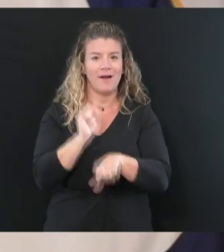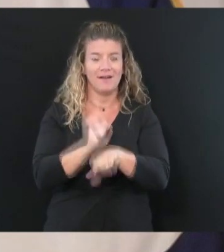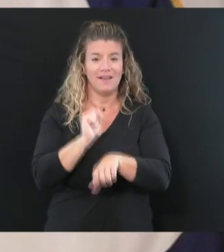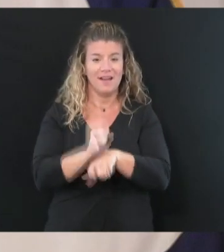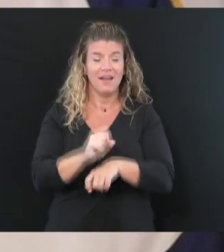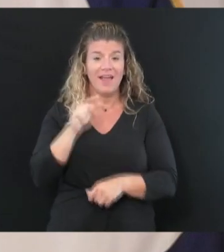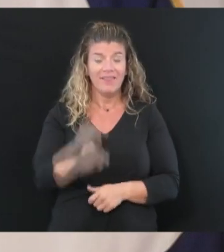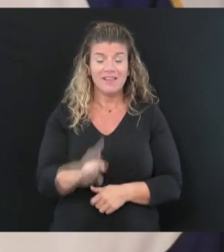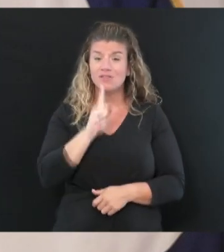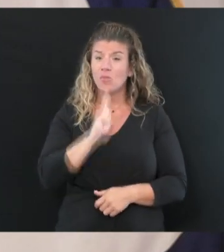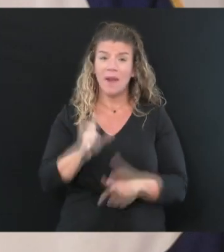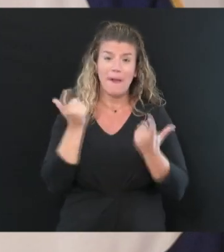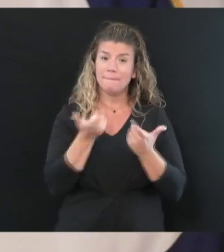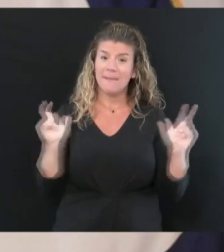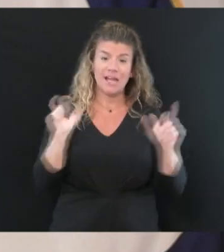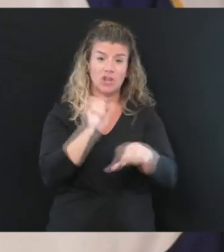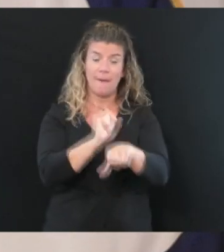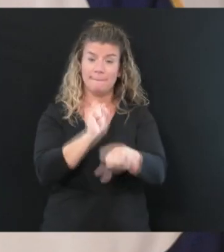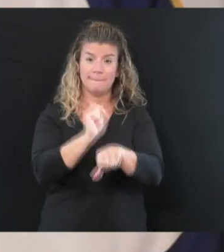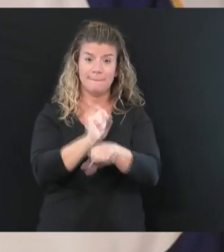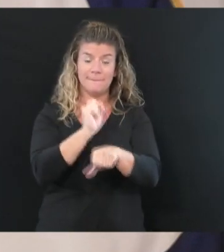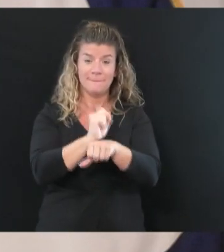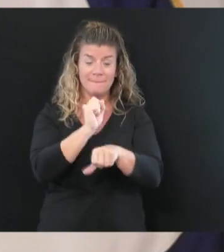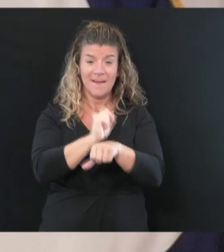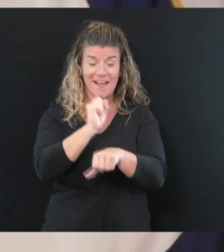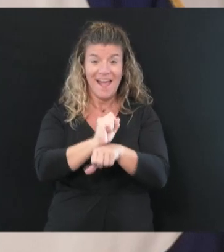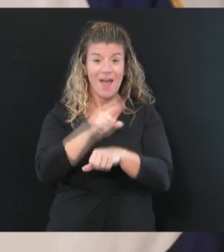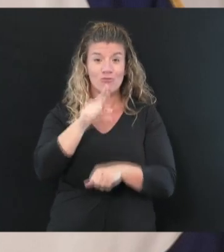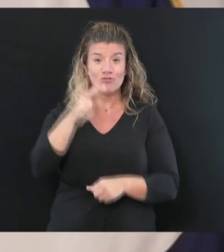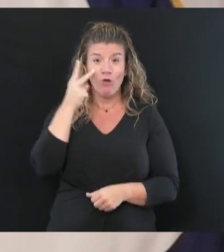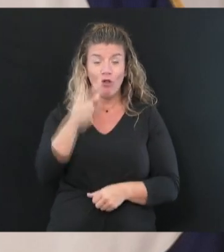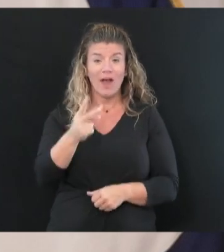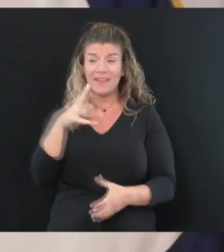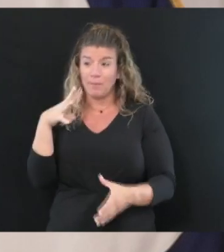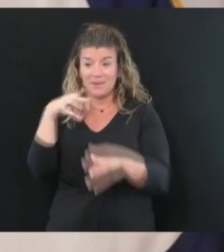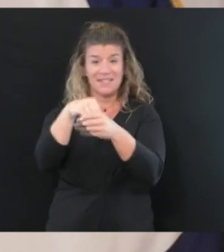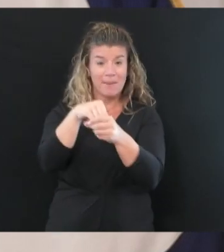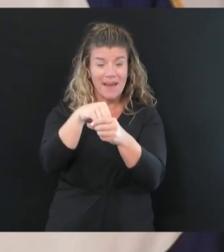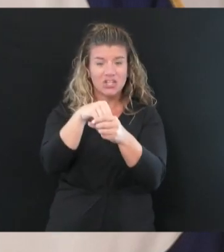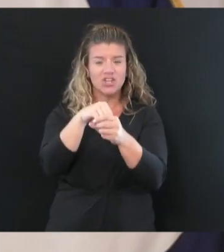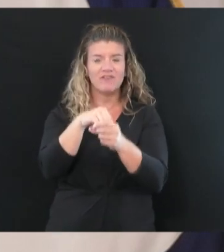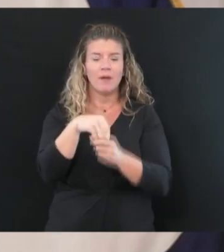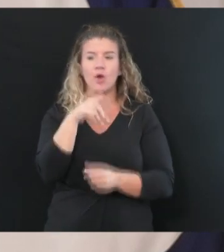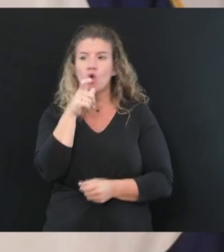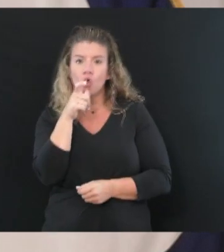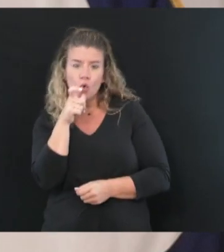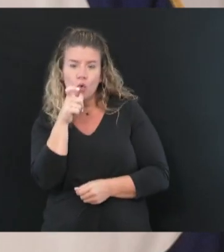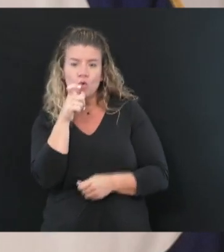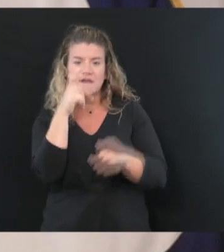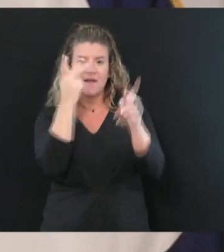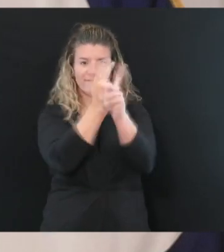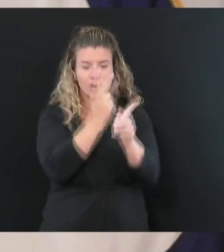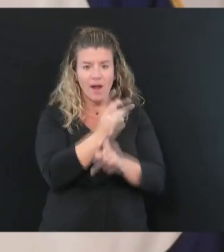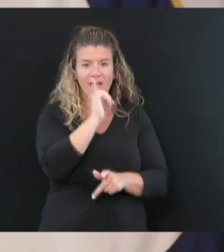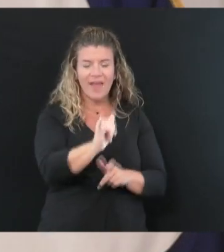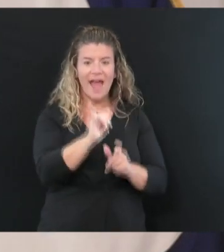massive undertaking, and from the standpoint of the participation from Superintendent Birch and the Department of Ed, they're